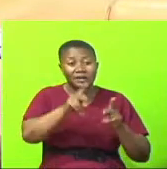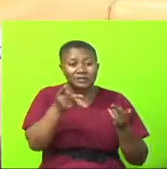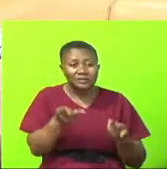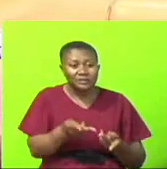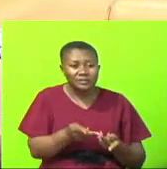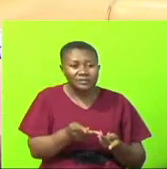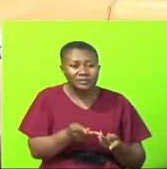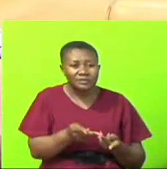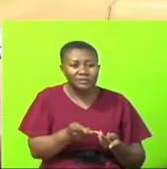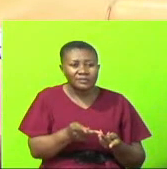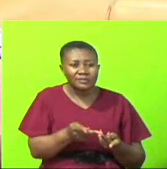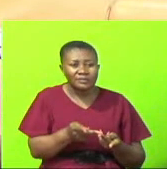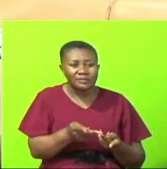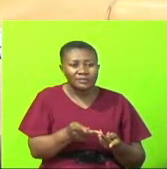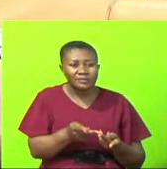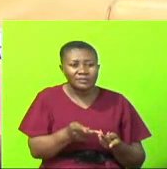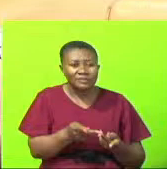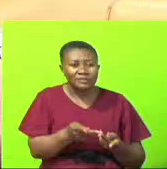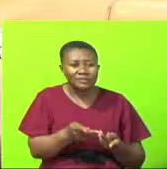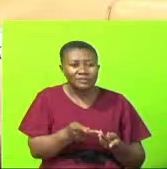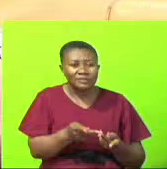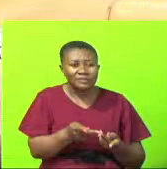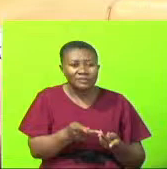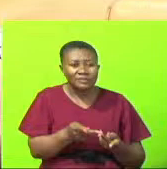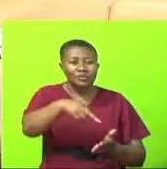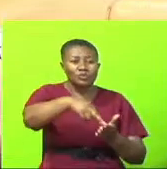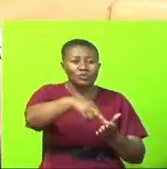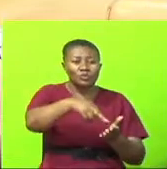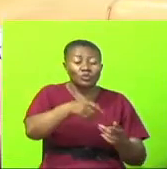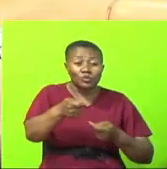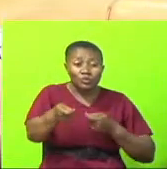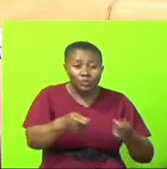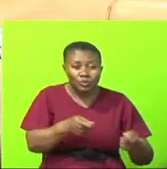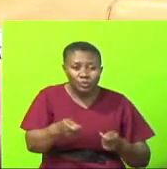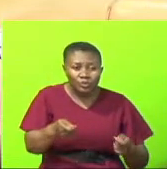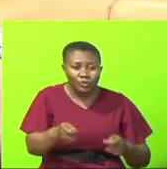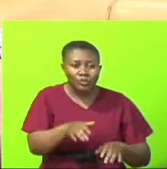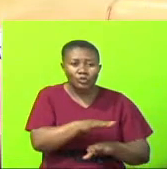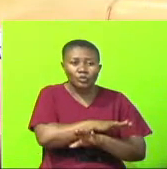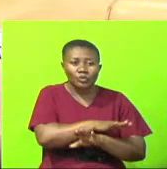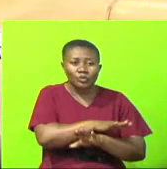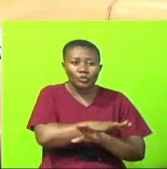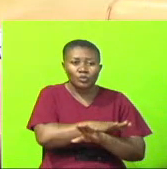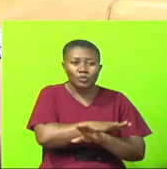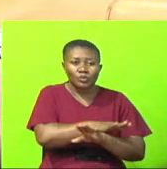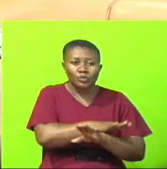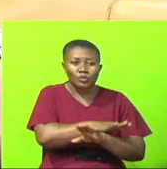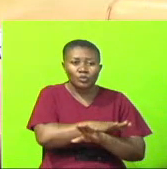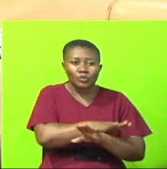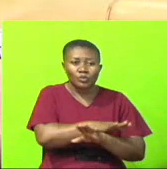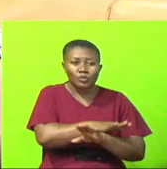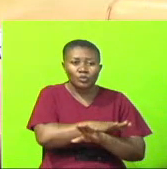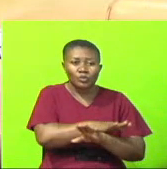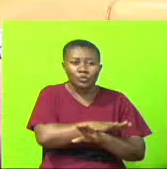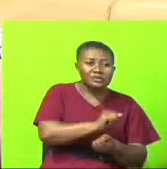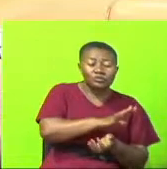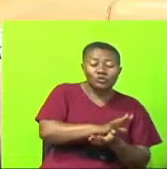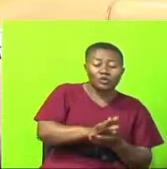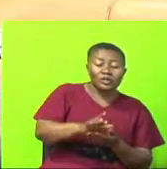about the rule of natural justice, that no one must be condemned without beginning a hearing. he's not